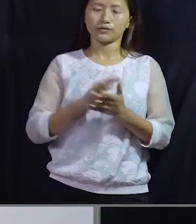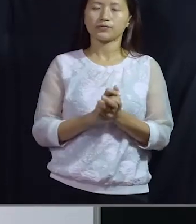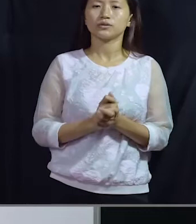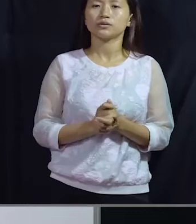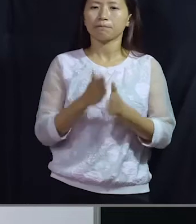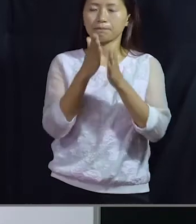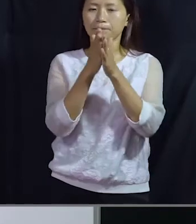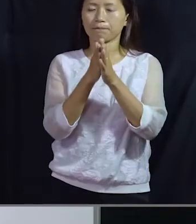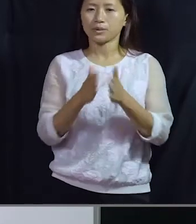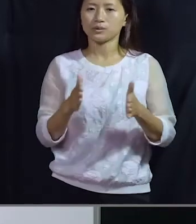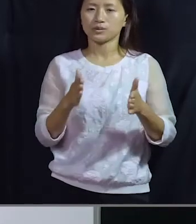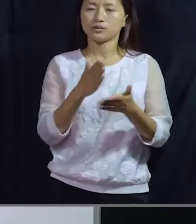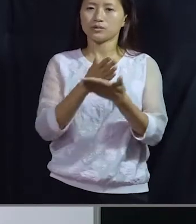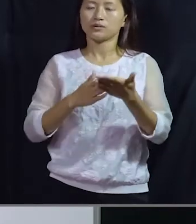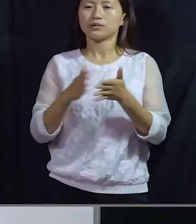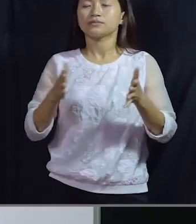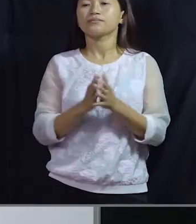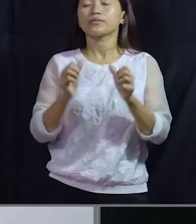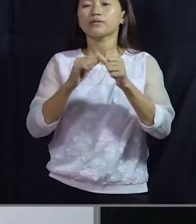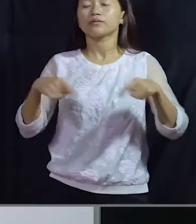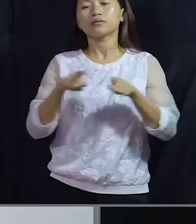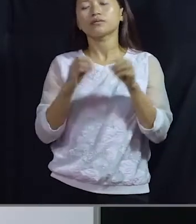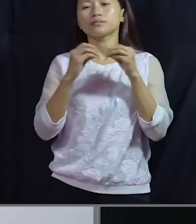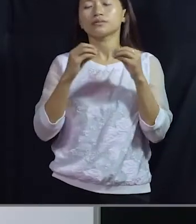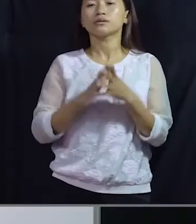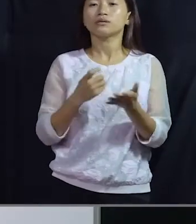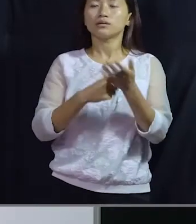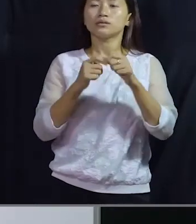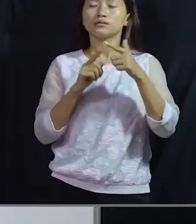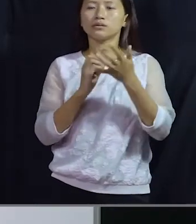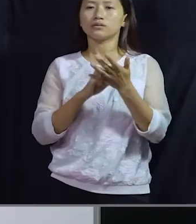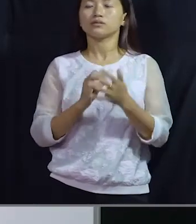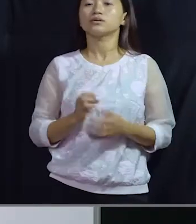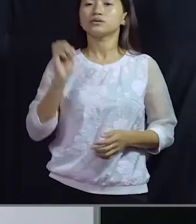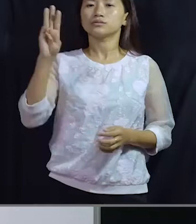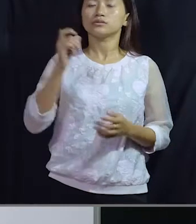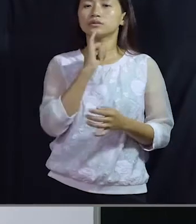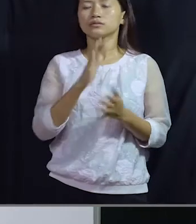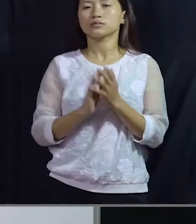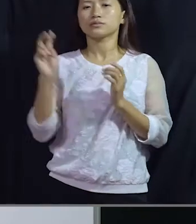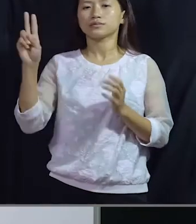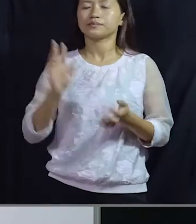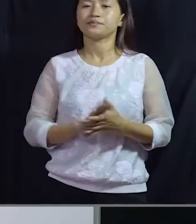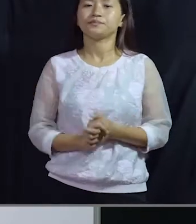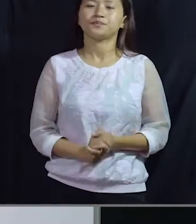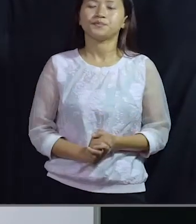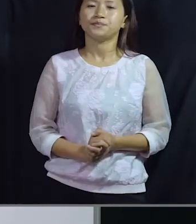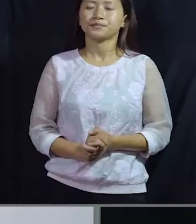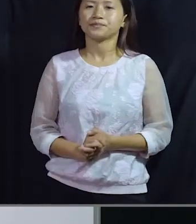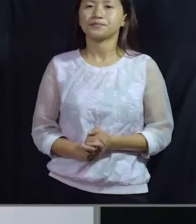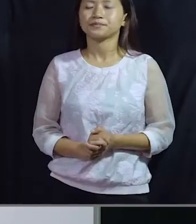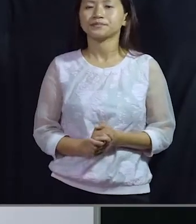off by partner A and B in the ratio of 3:2. So